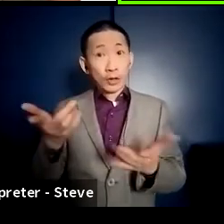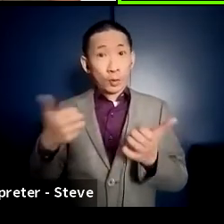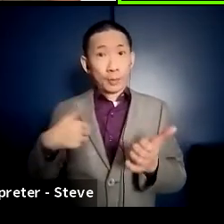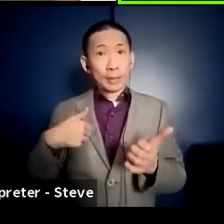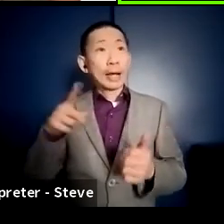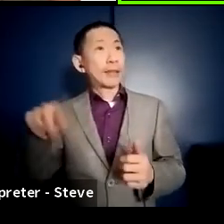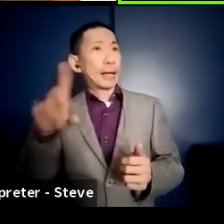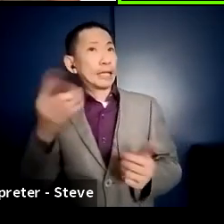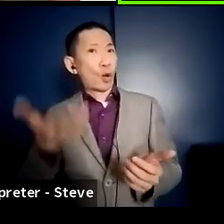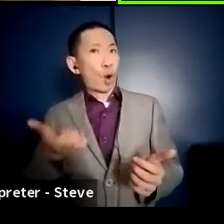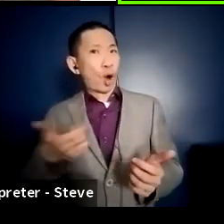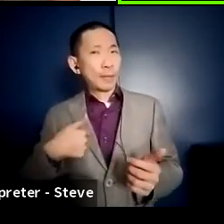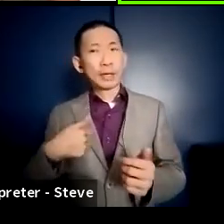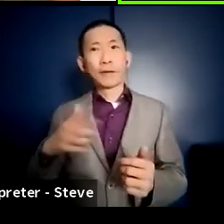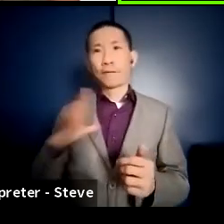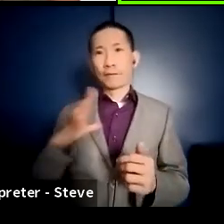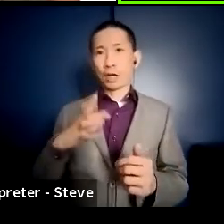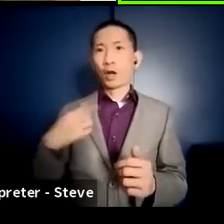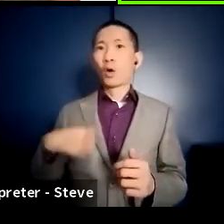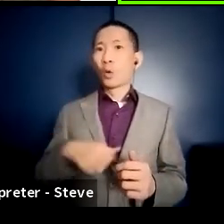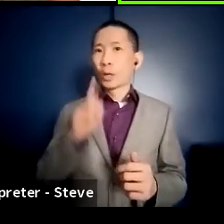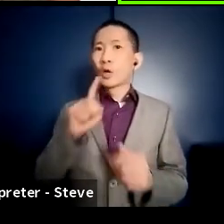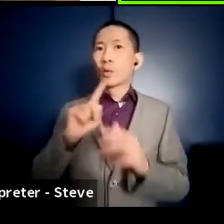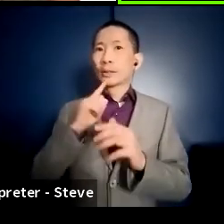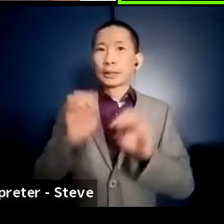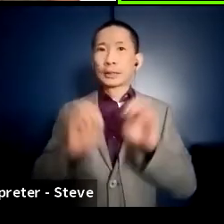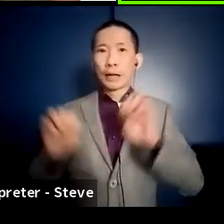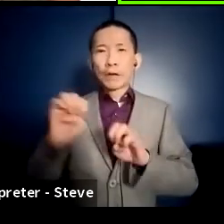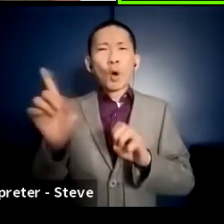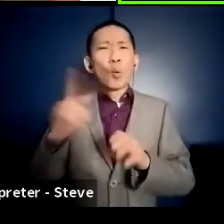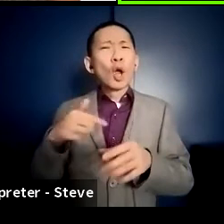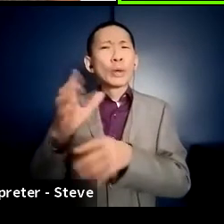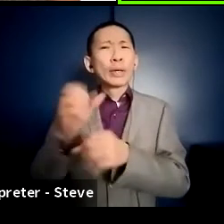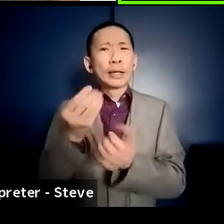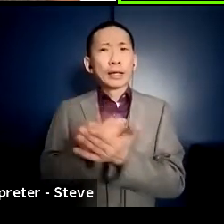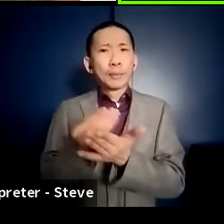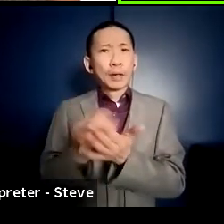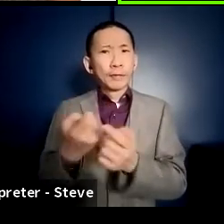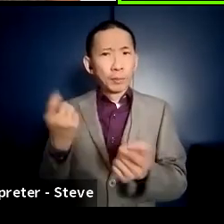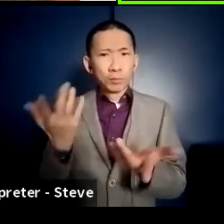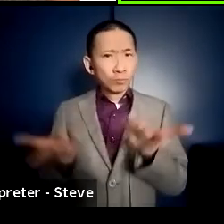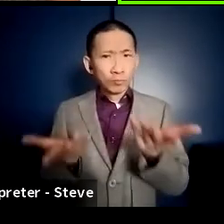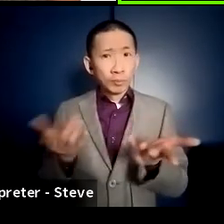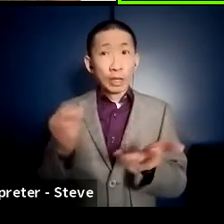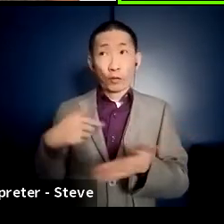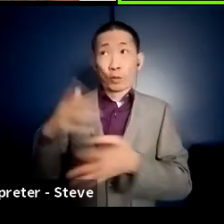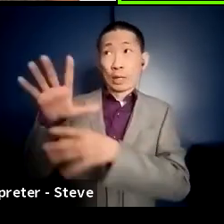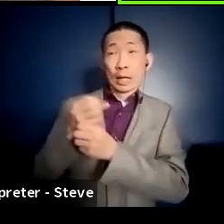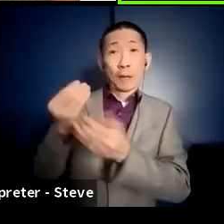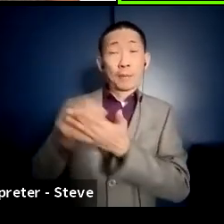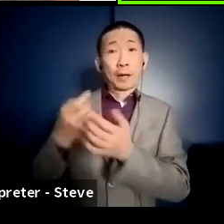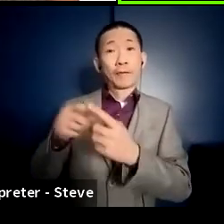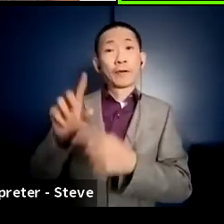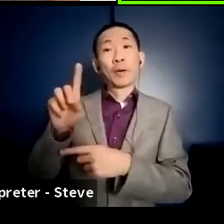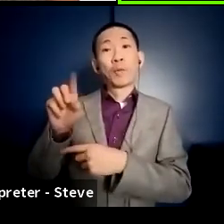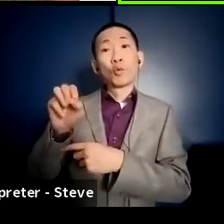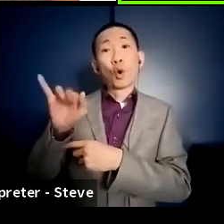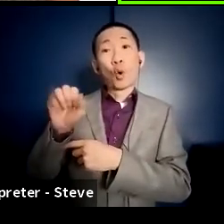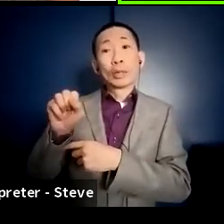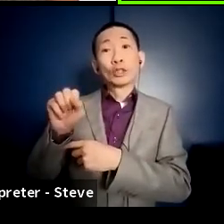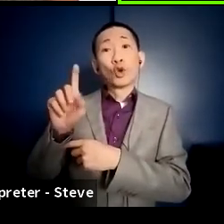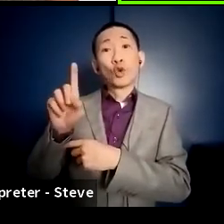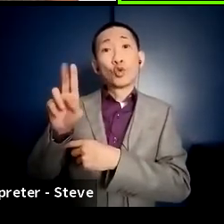did, then we are going to seriously evaluate where we get our money from. If we are getting money from the Doris Duke Foundation, as an